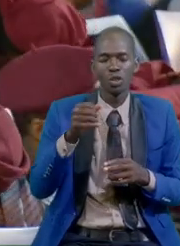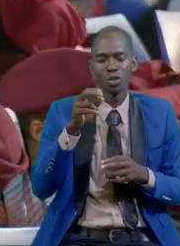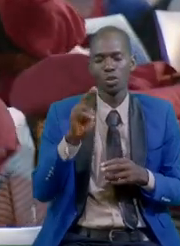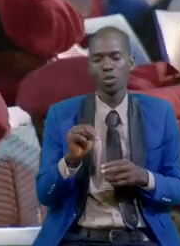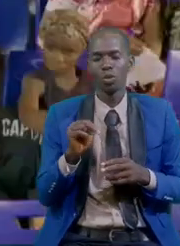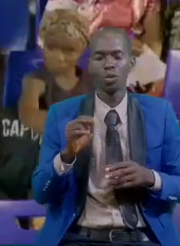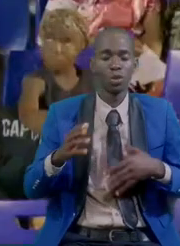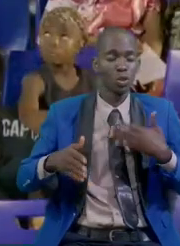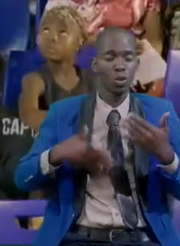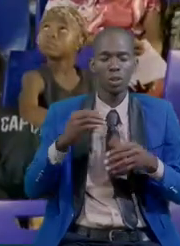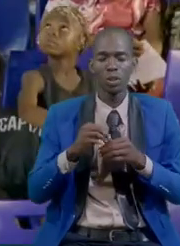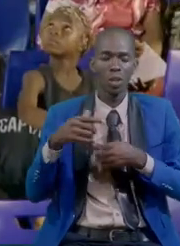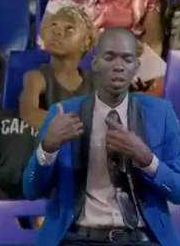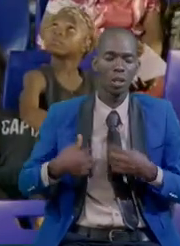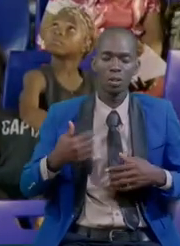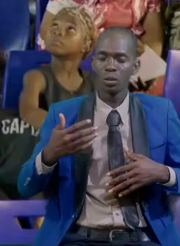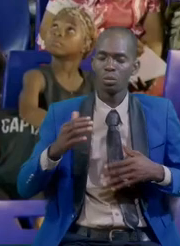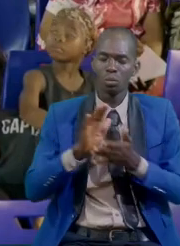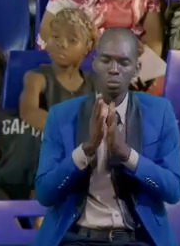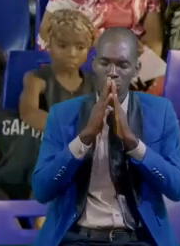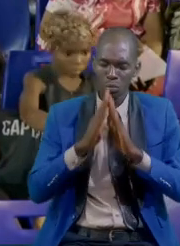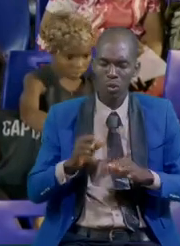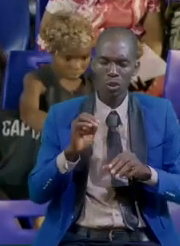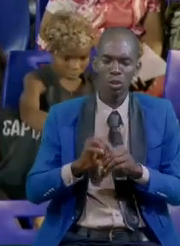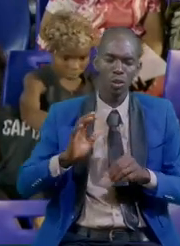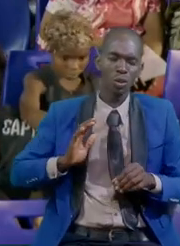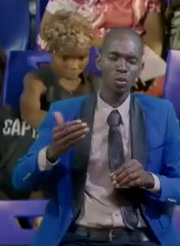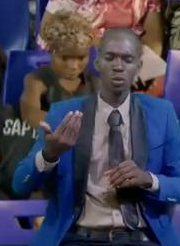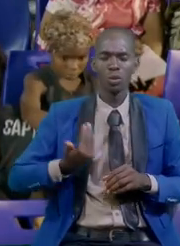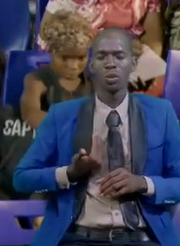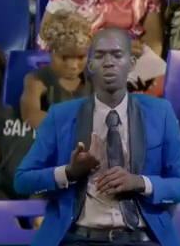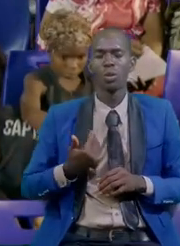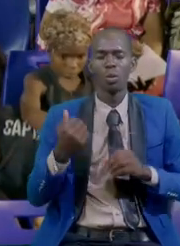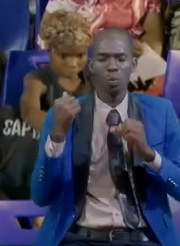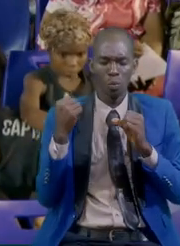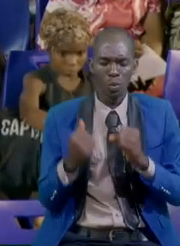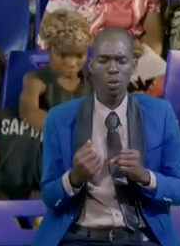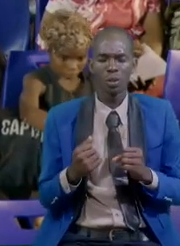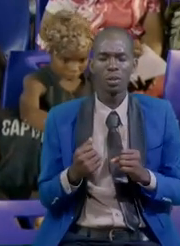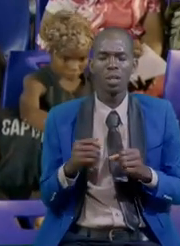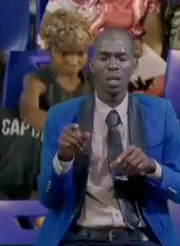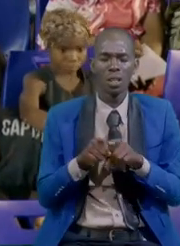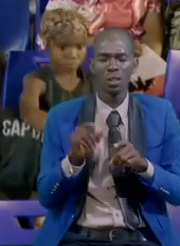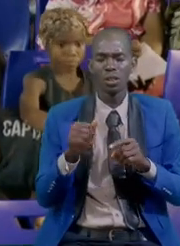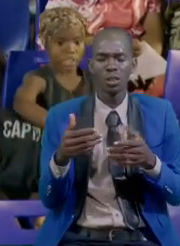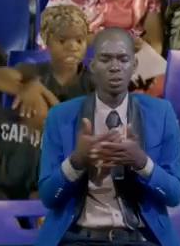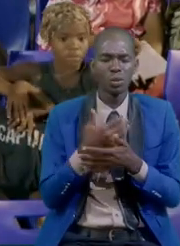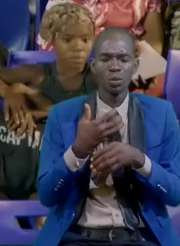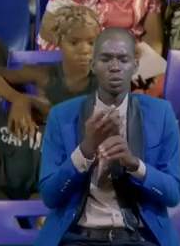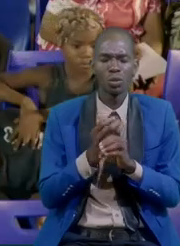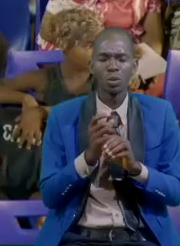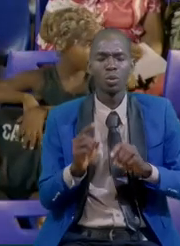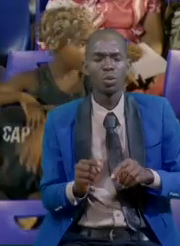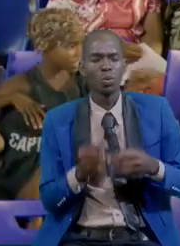Peace in your soul. Power in you as a new creature. Go in peace